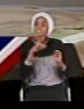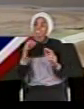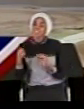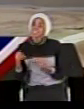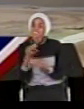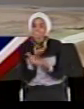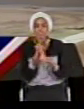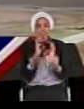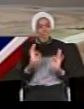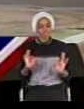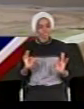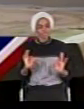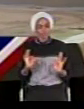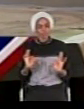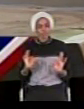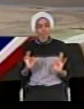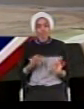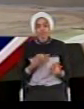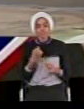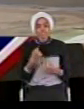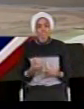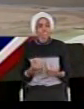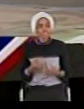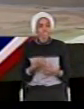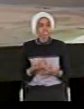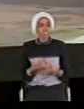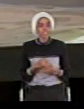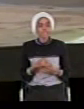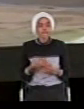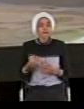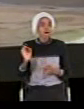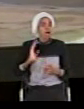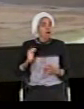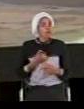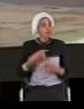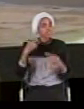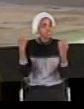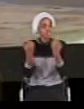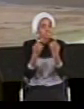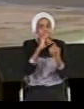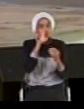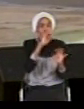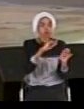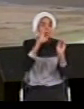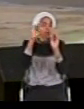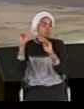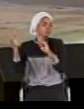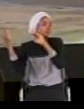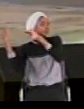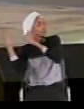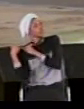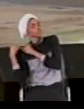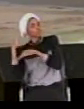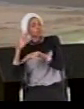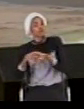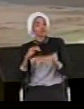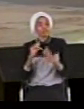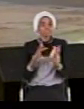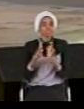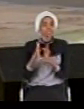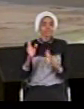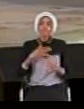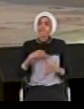we have never sinned, because our sins were laid on Christ, and his